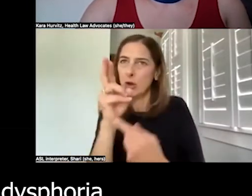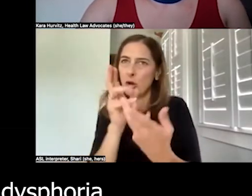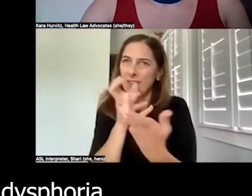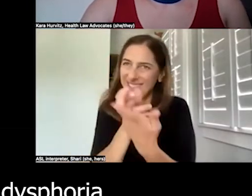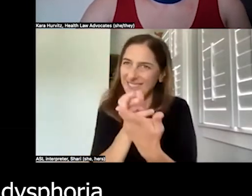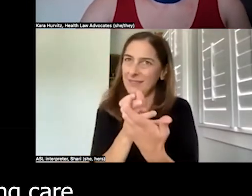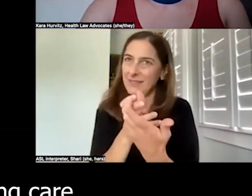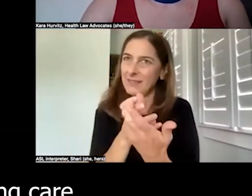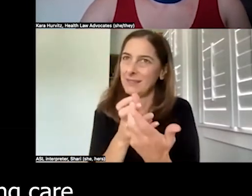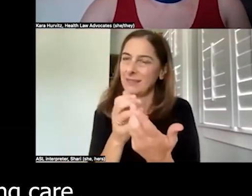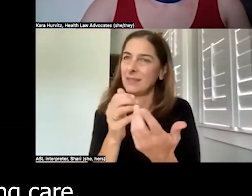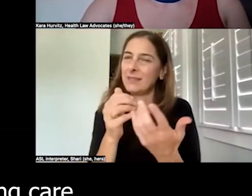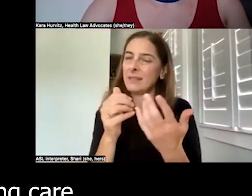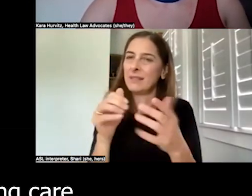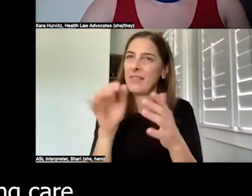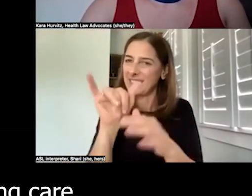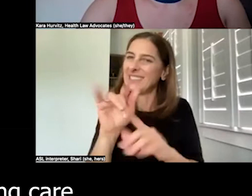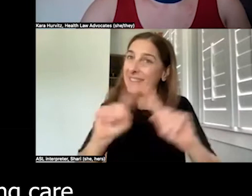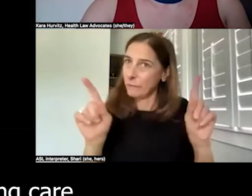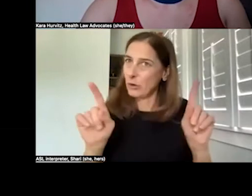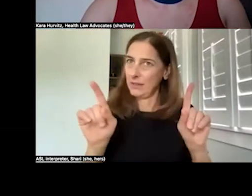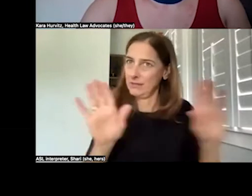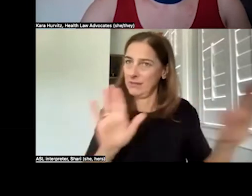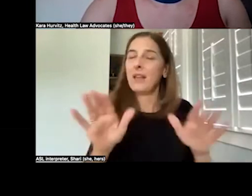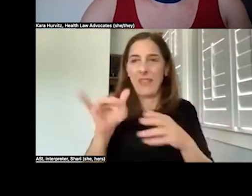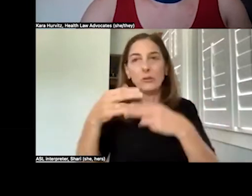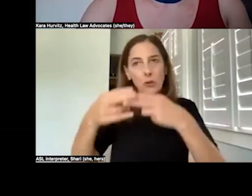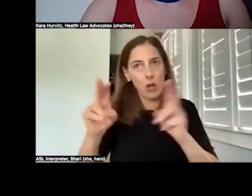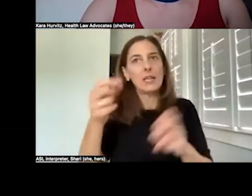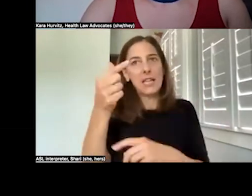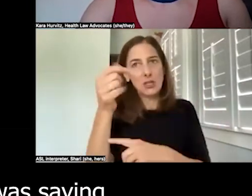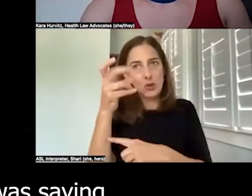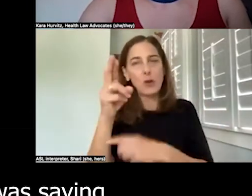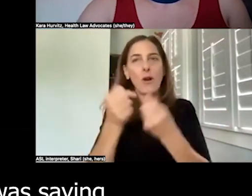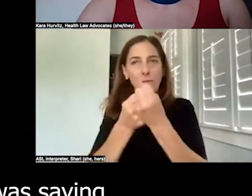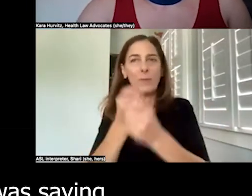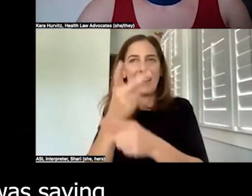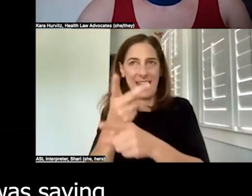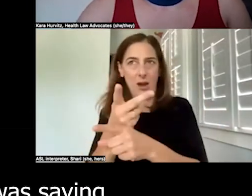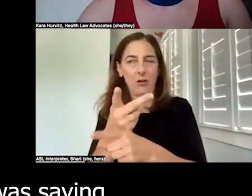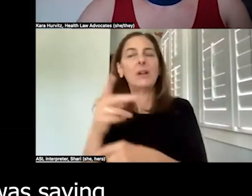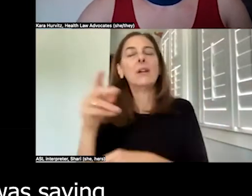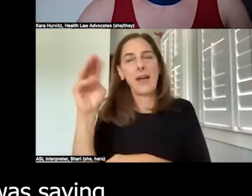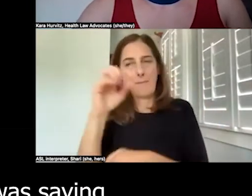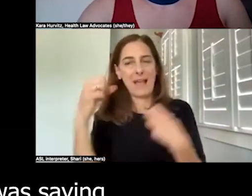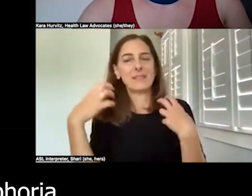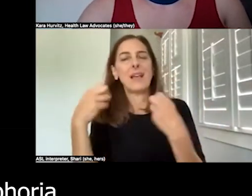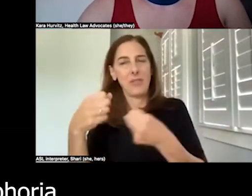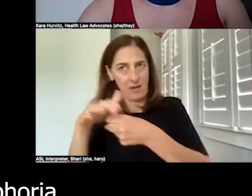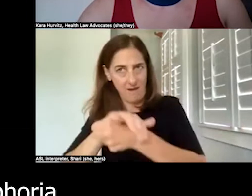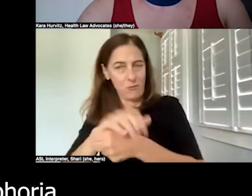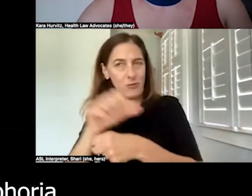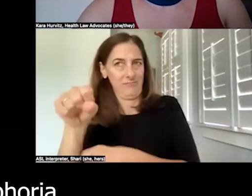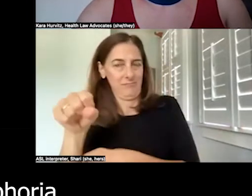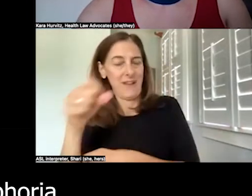dysphoria as a form of gender affirming care. Okay, and this gets back to what I was saying